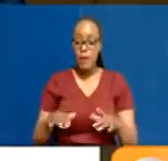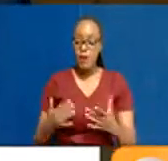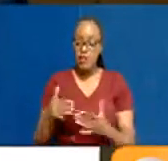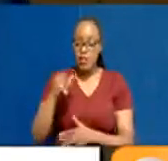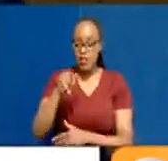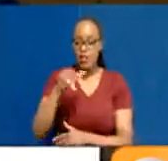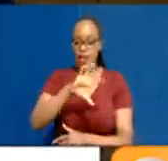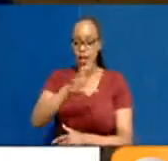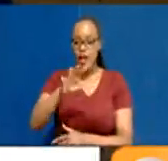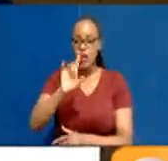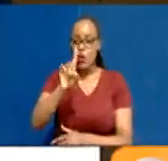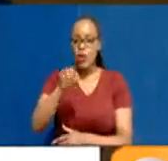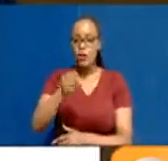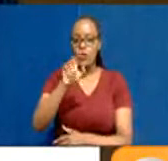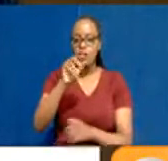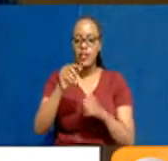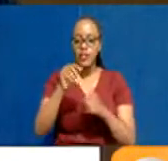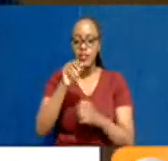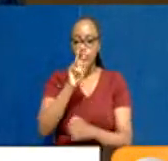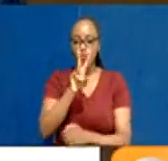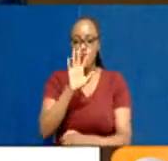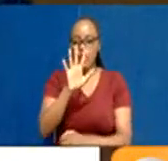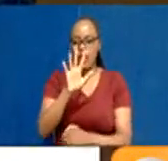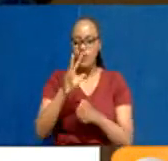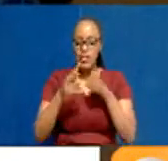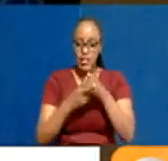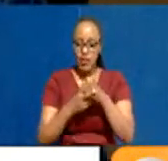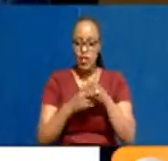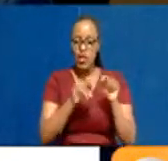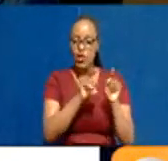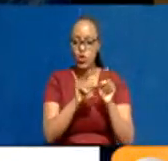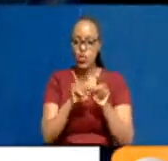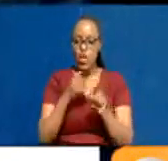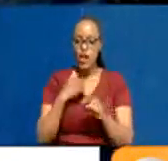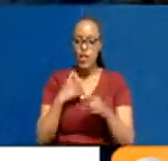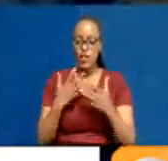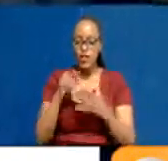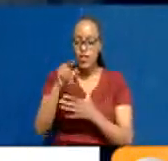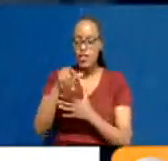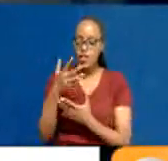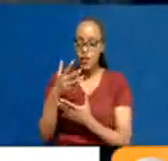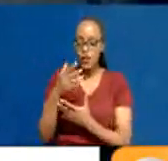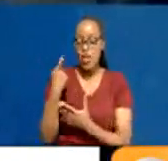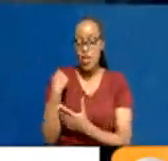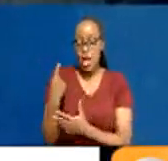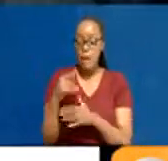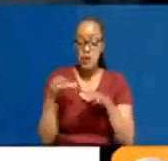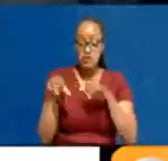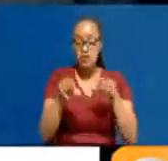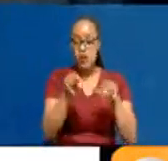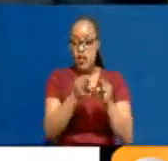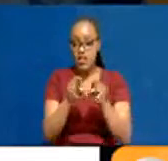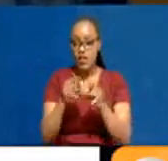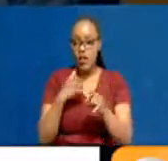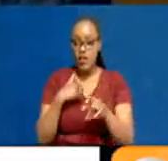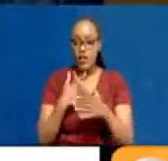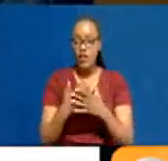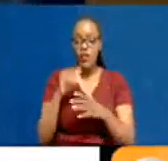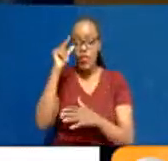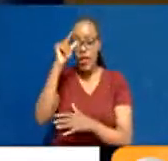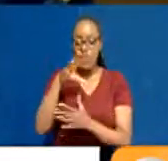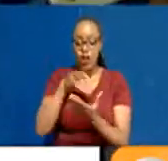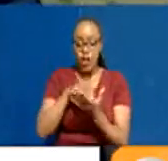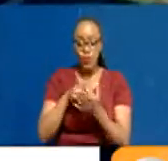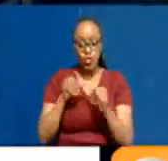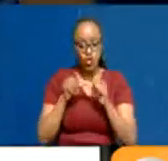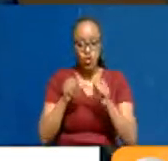county, 1.275 million registered voters. And the scramble for those numbers is on. Of course, even the scramble for the governor's seat is